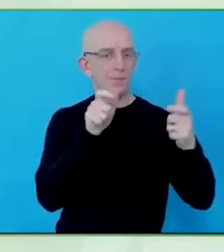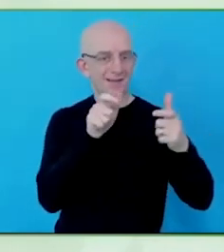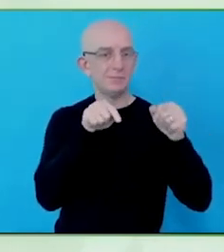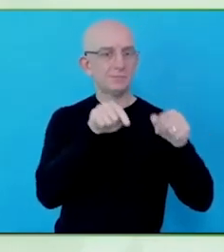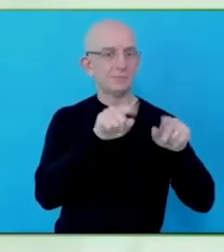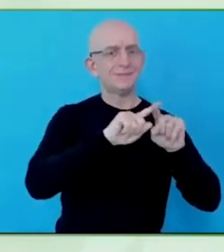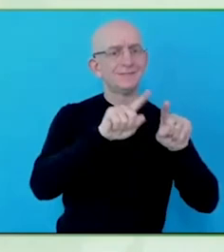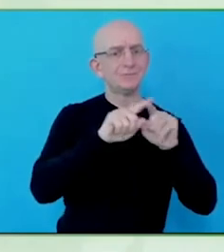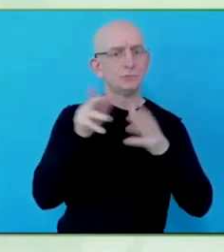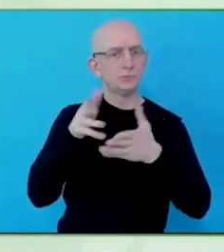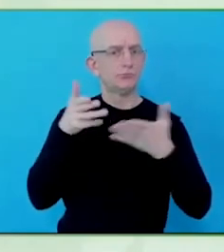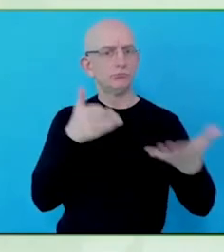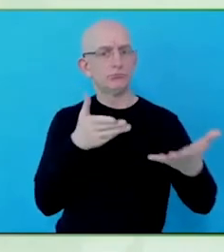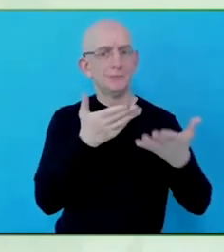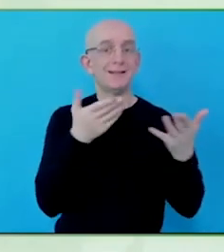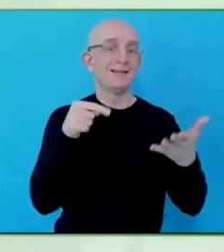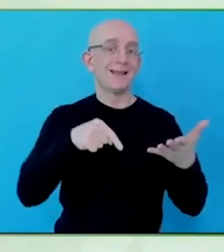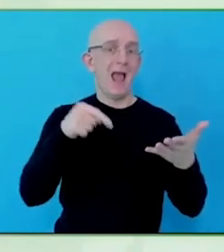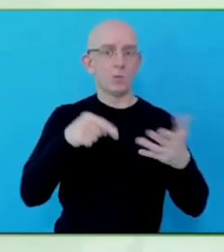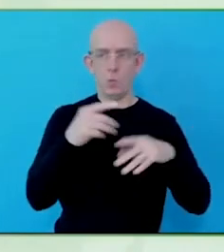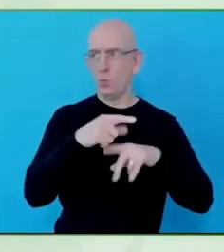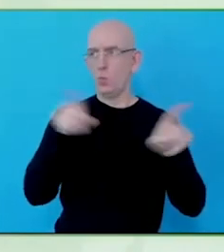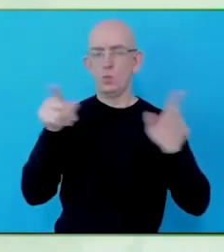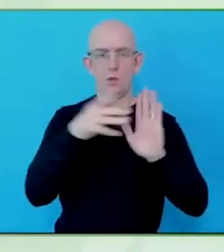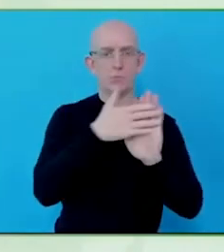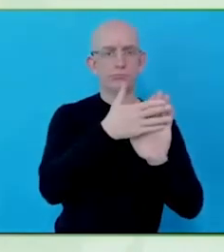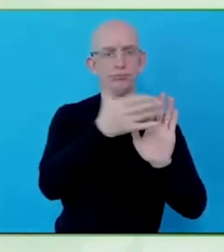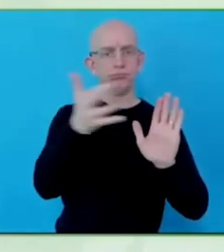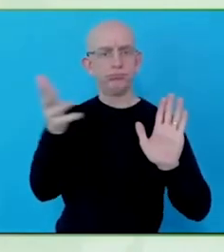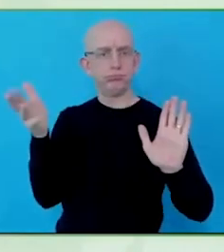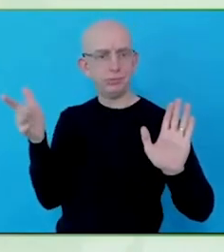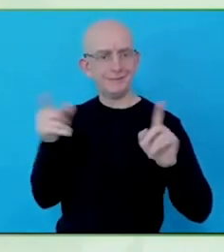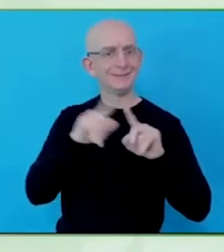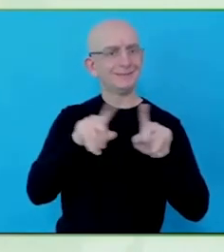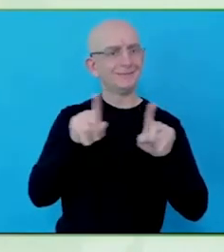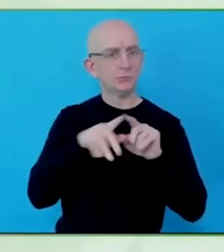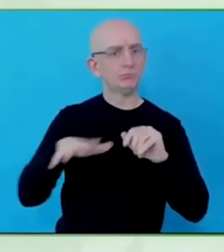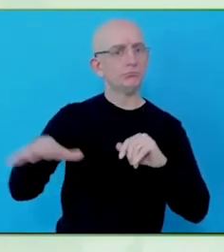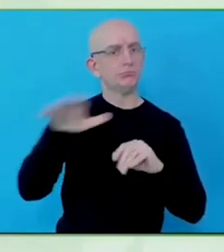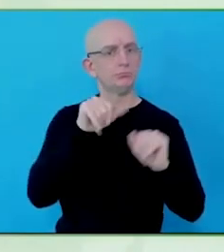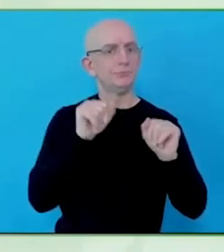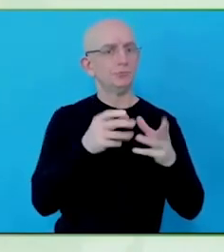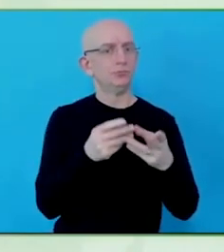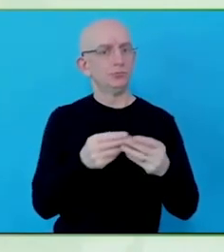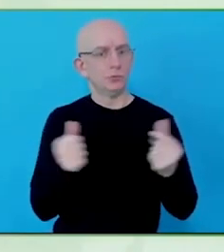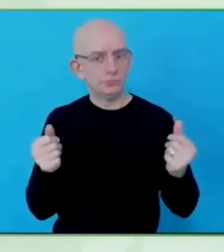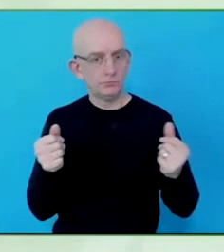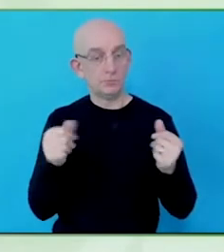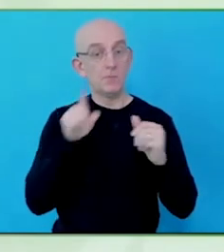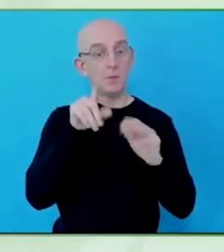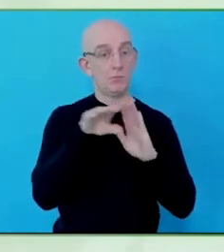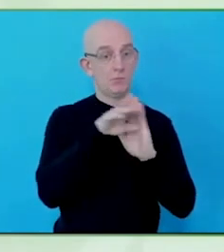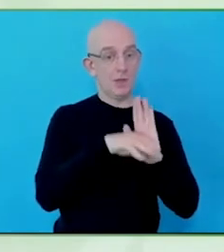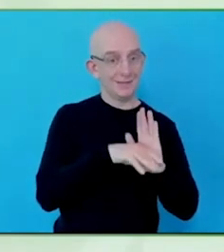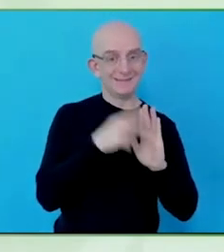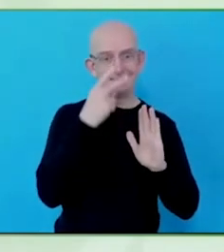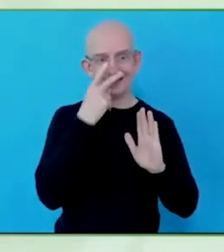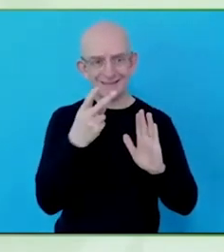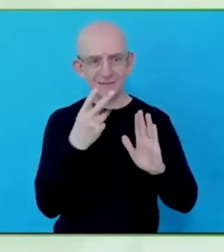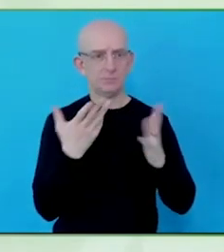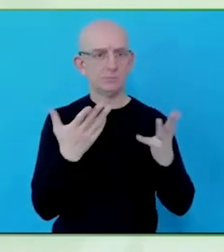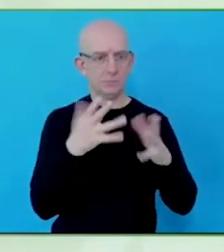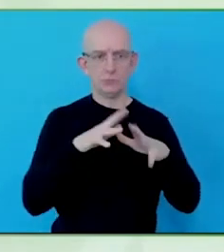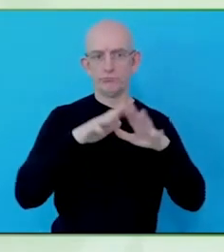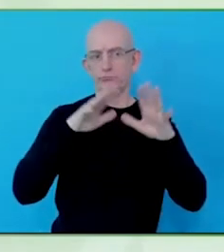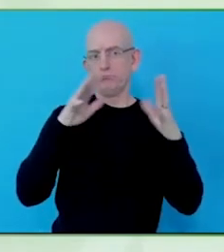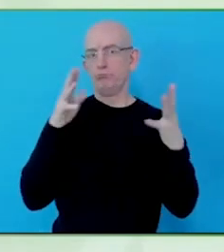The United States has a fairly mature environment. There are thousands of lawsuits every year helping to drive